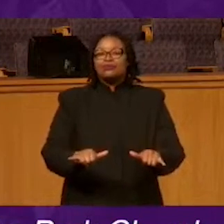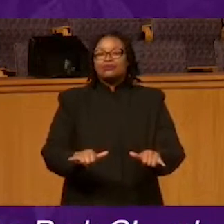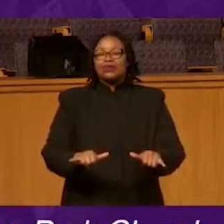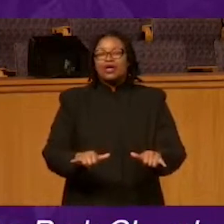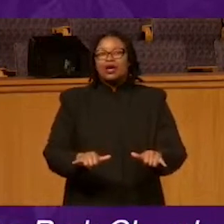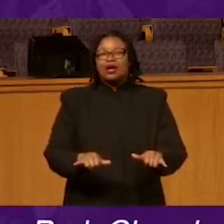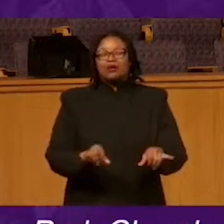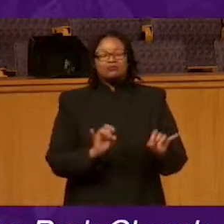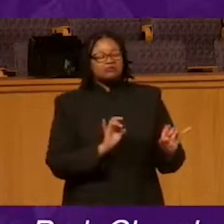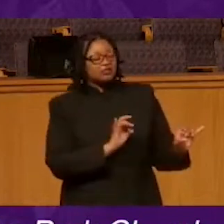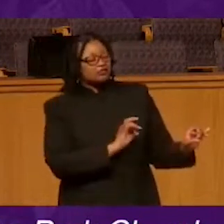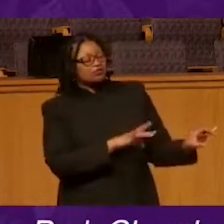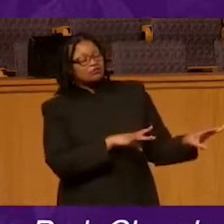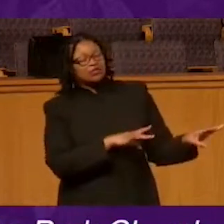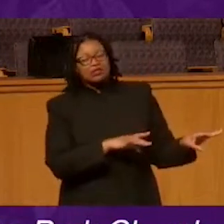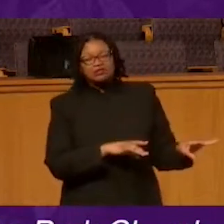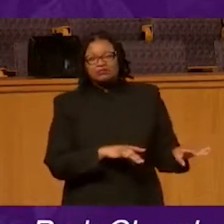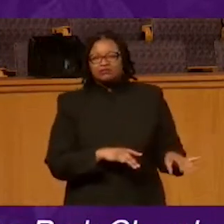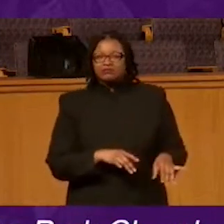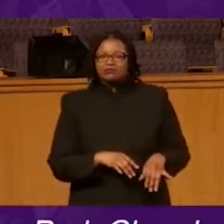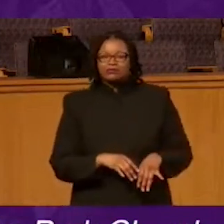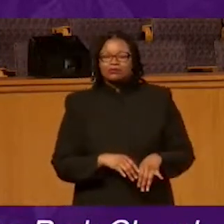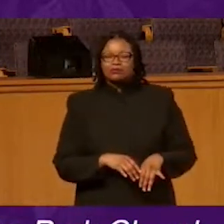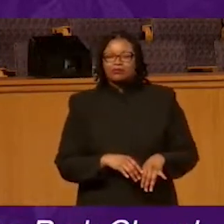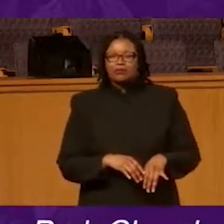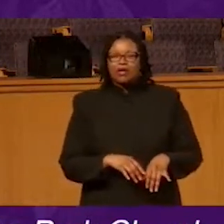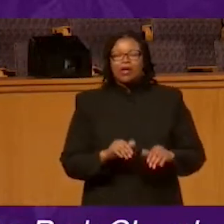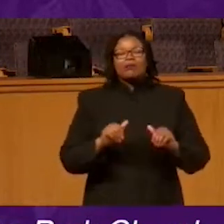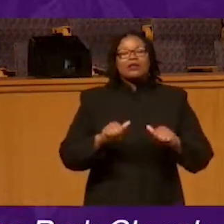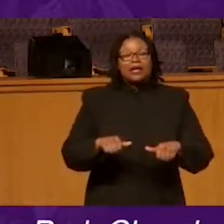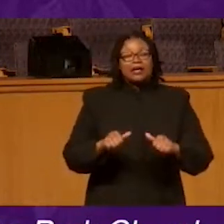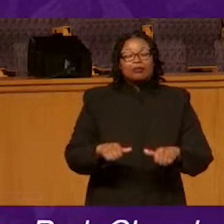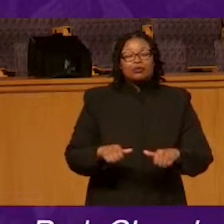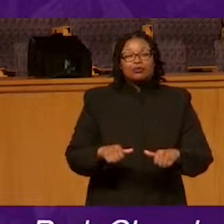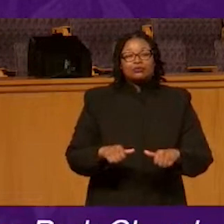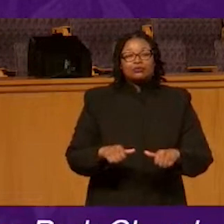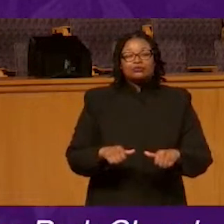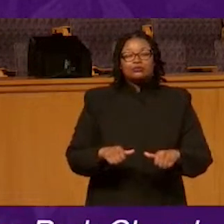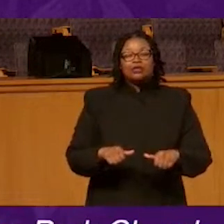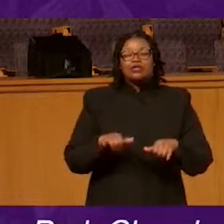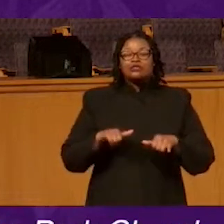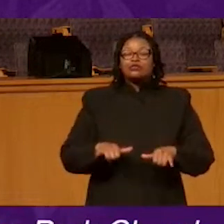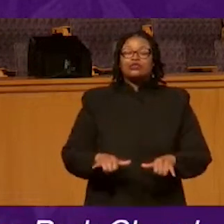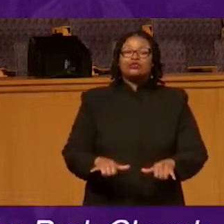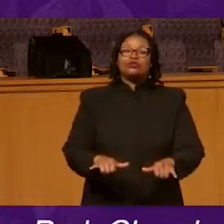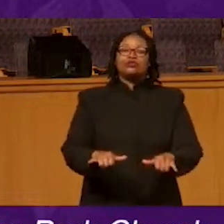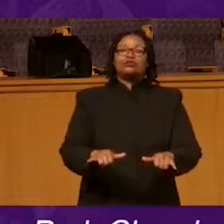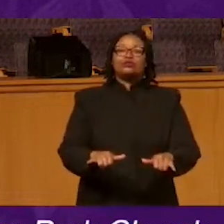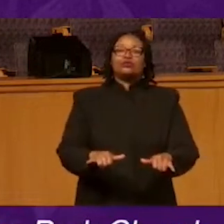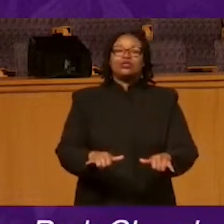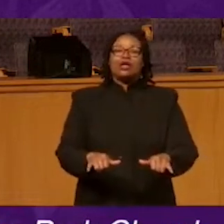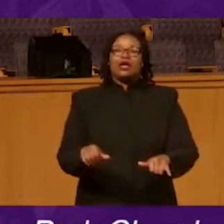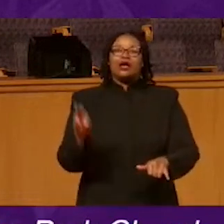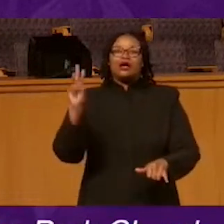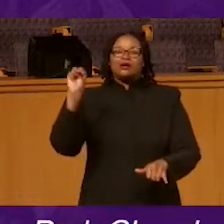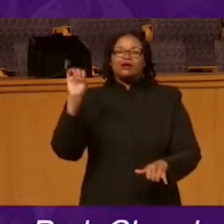scrutiny. She has been able to endure